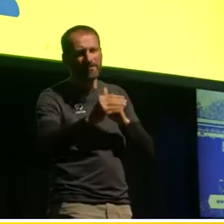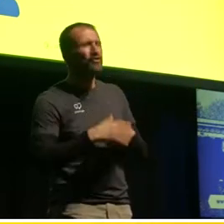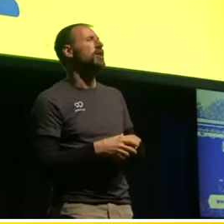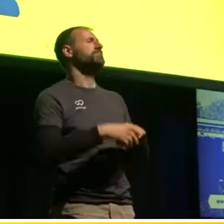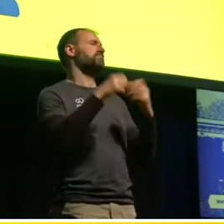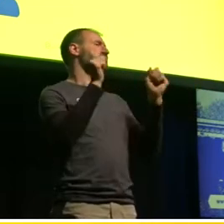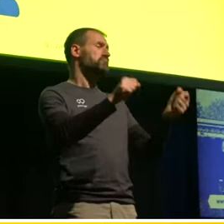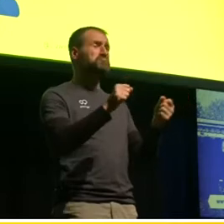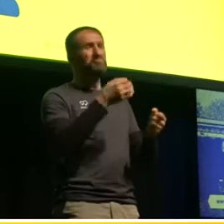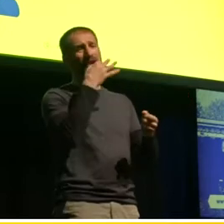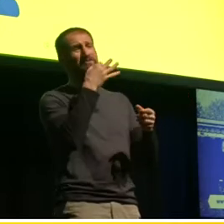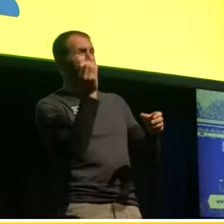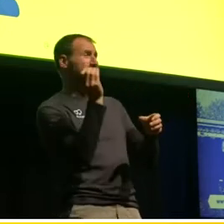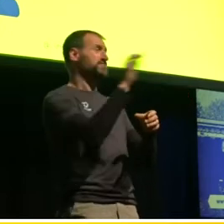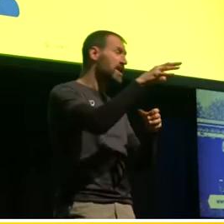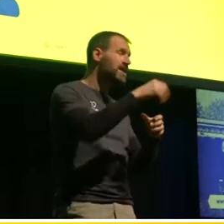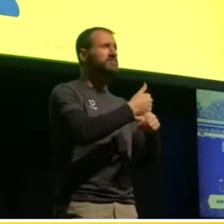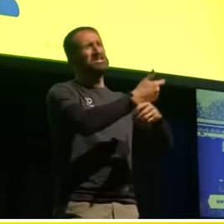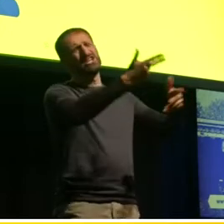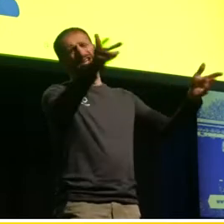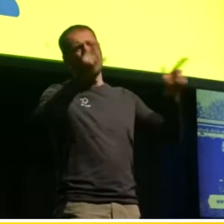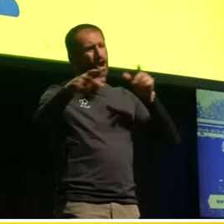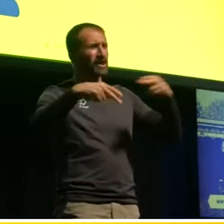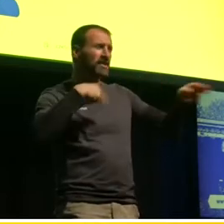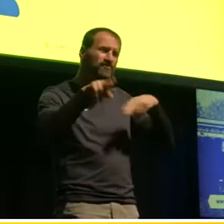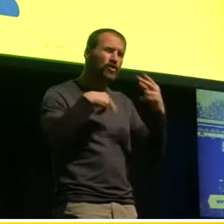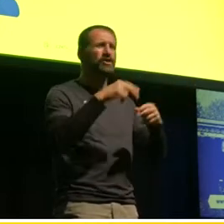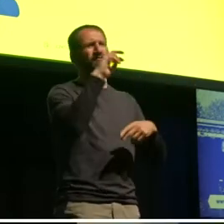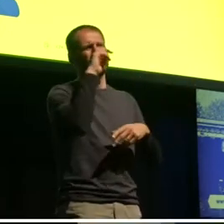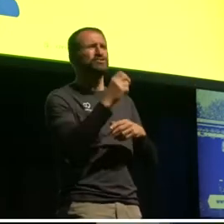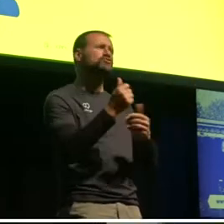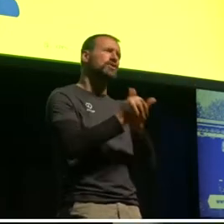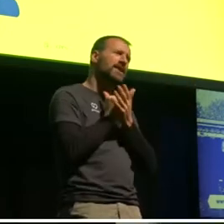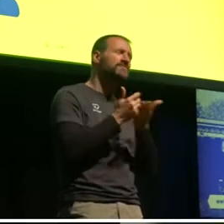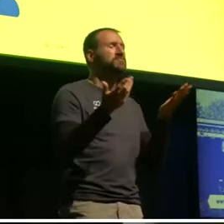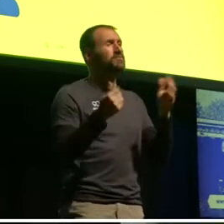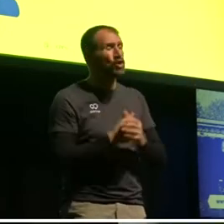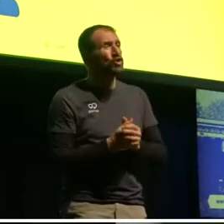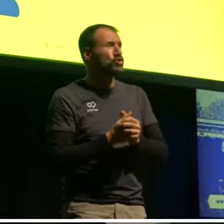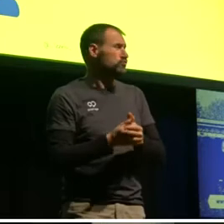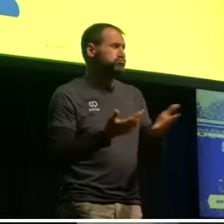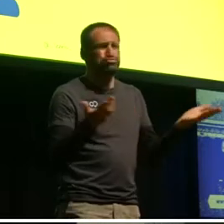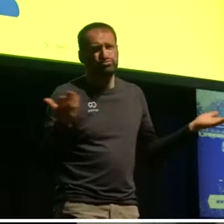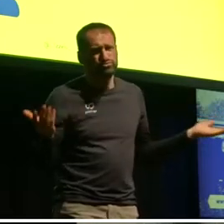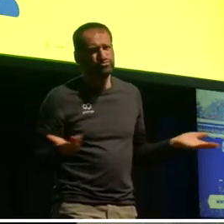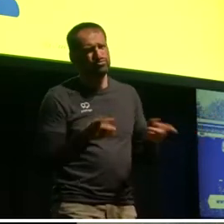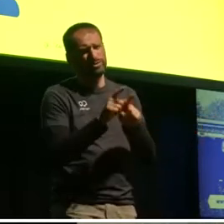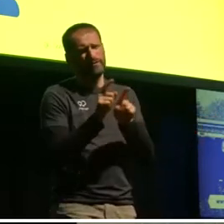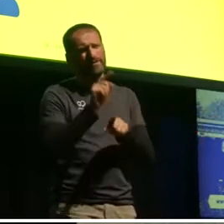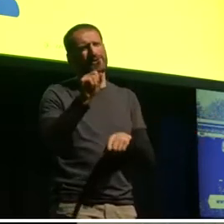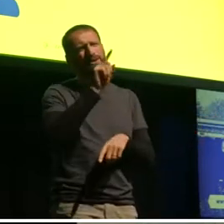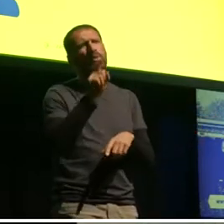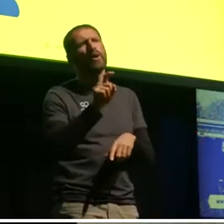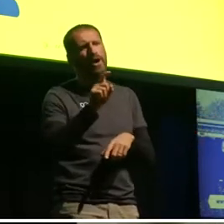in questions, and many people will answer you and try to help you. And it's like kind of like Quora in